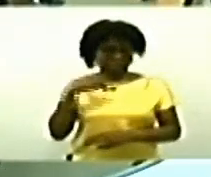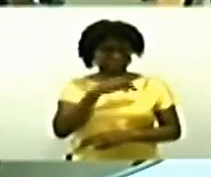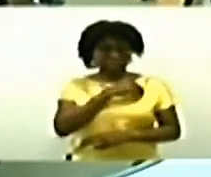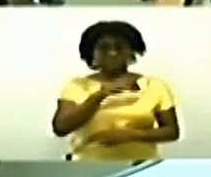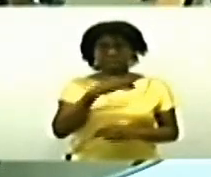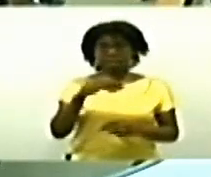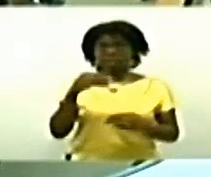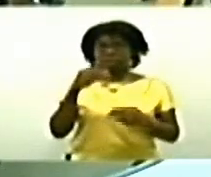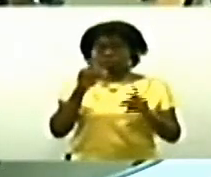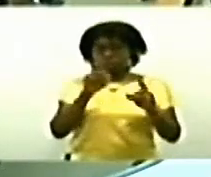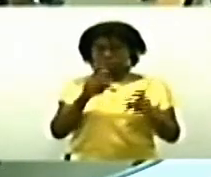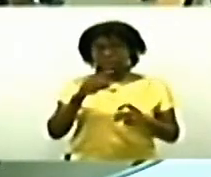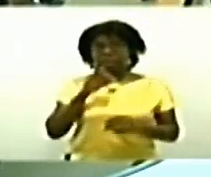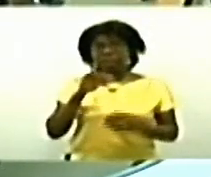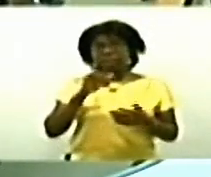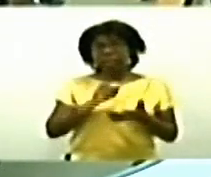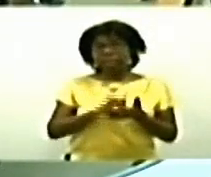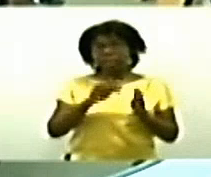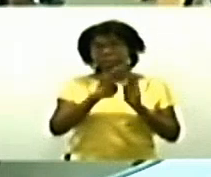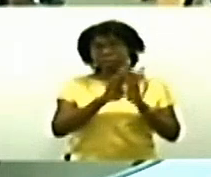read a second time.